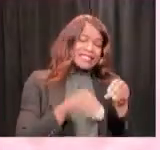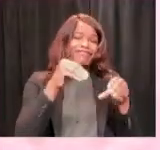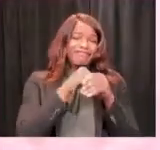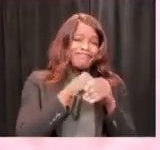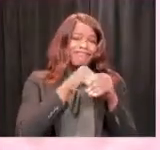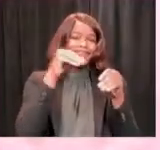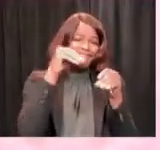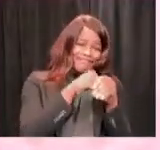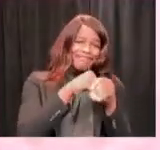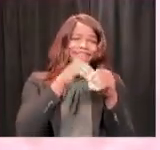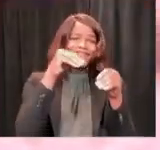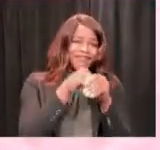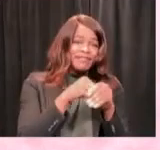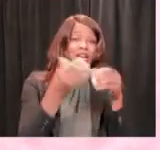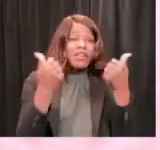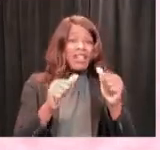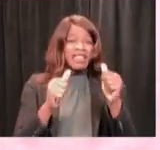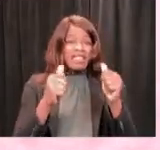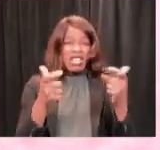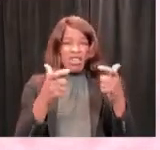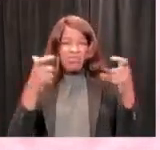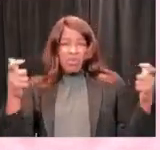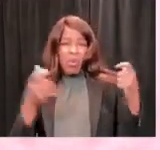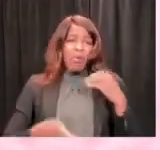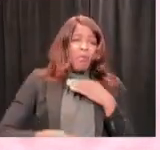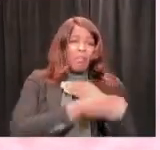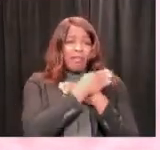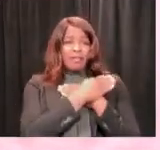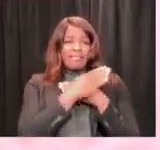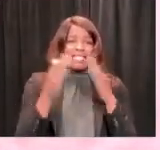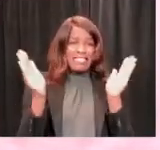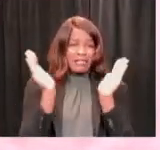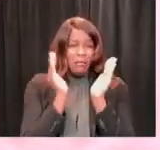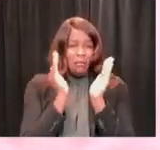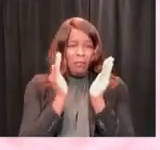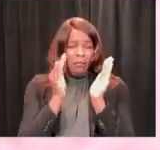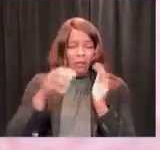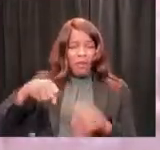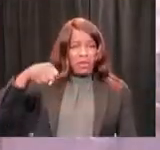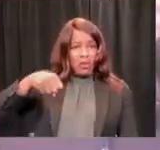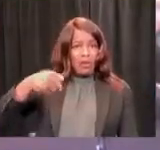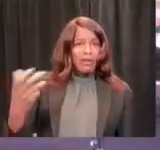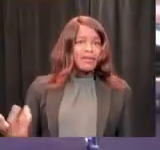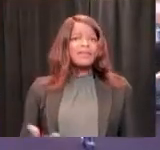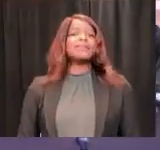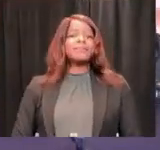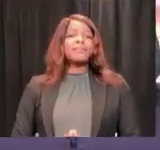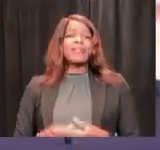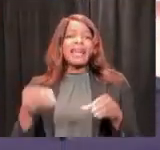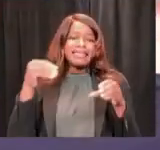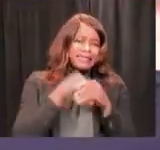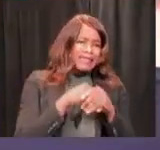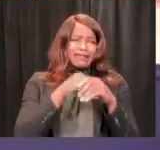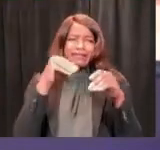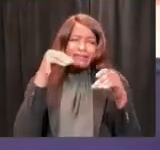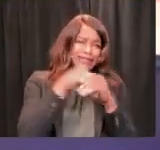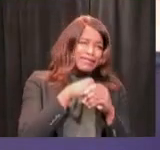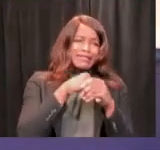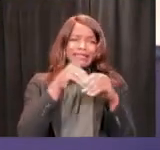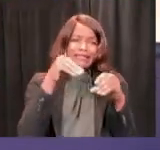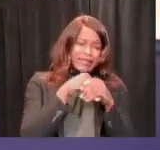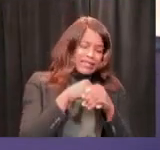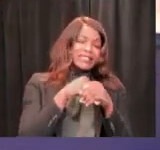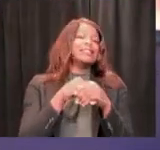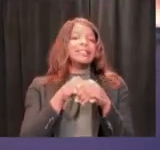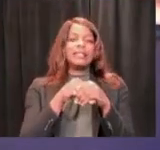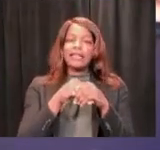stuffing and packing and trying to fit this huge comforter into this small carry-on suitcase. I stuffed and stuffed and stuffed. And